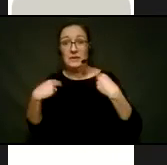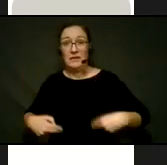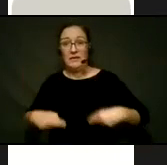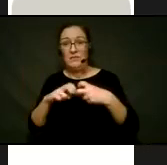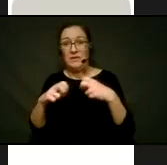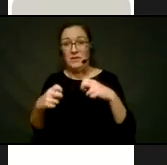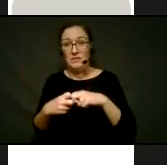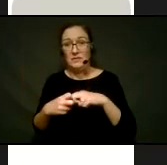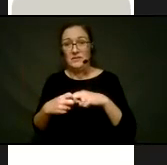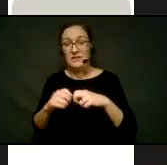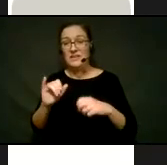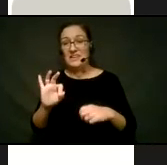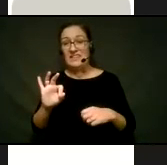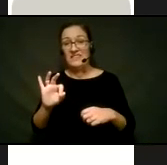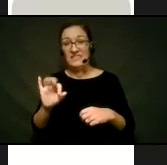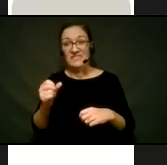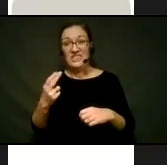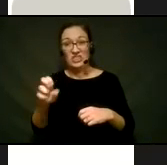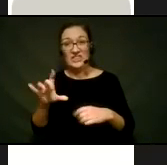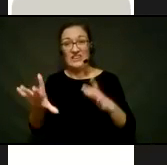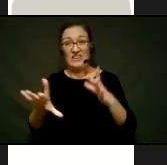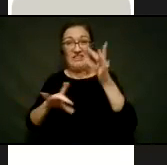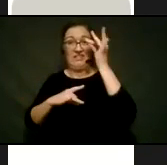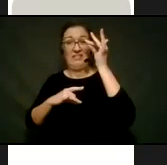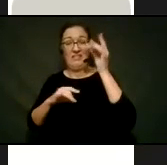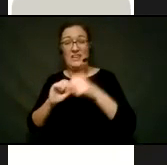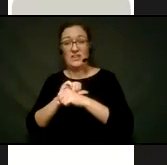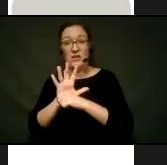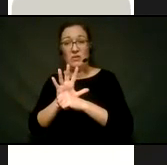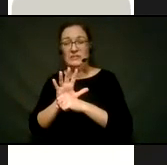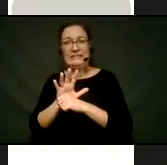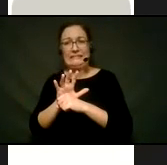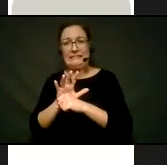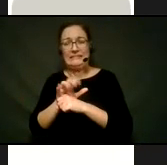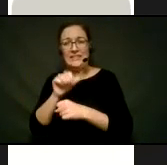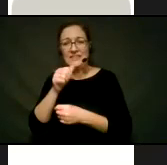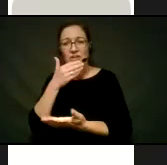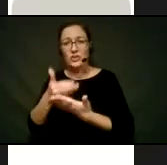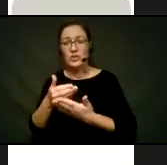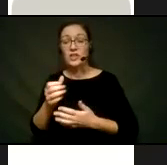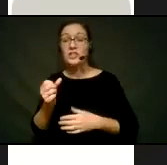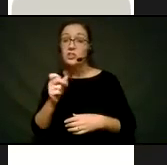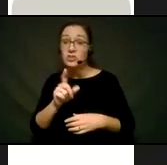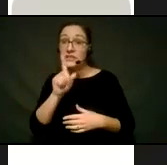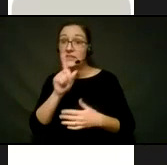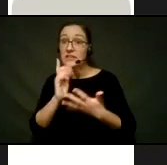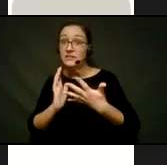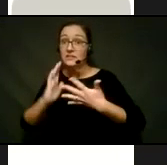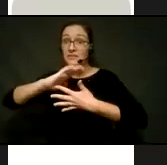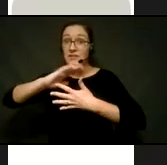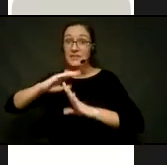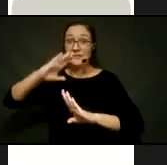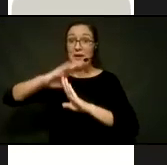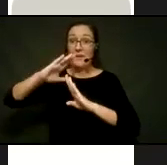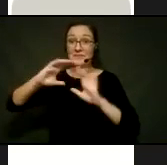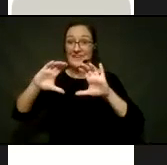the virus would not be a good thing. So she does fall in that top category that you had the picture of that